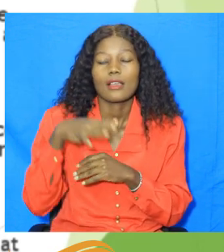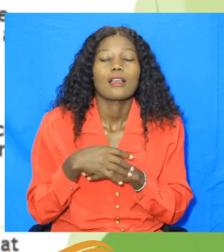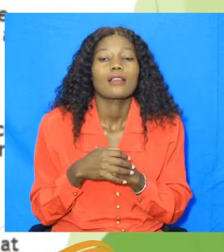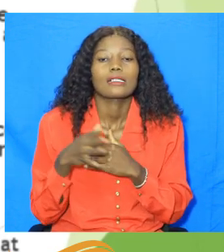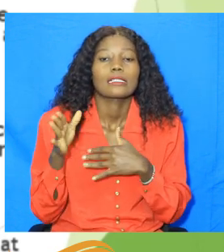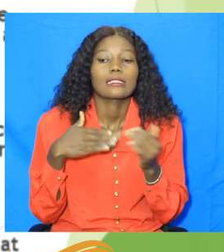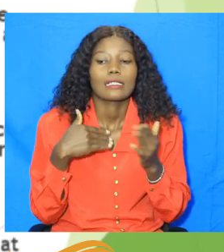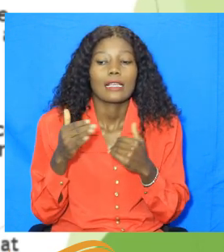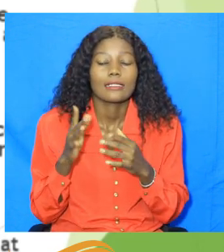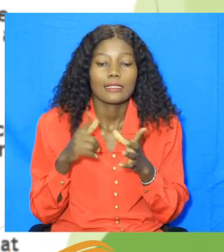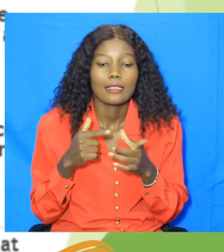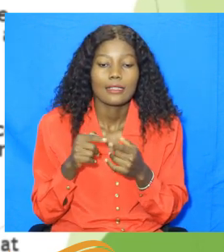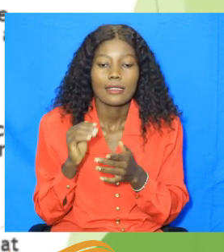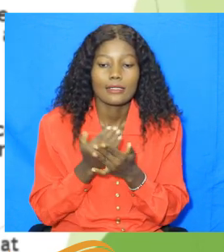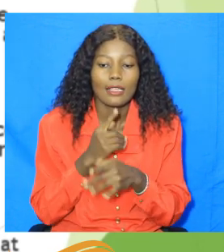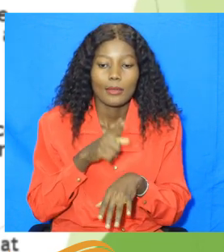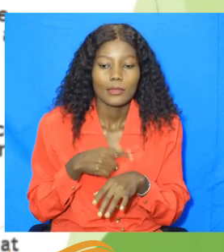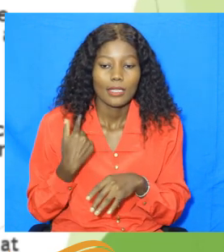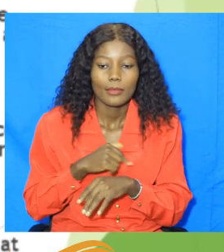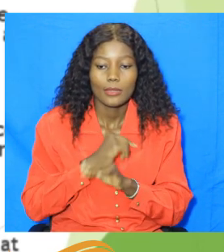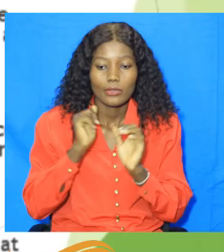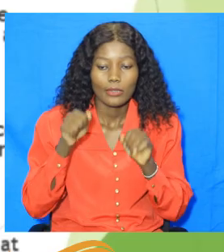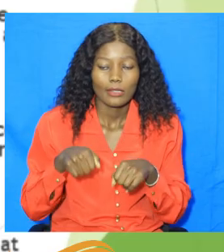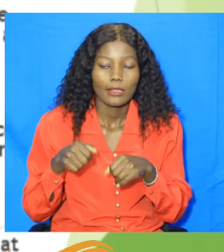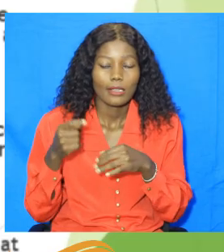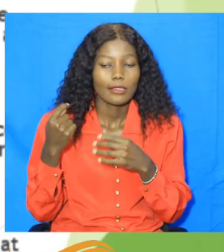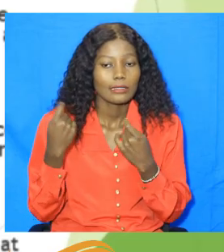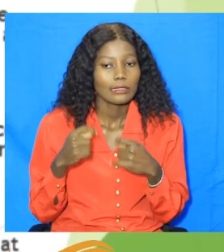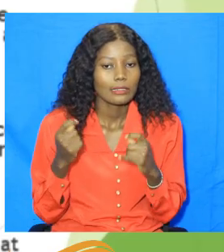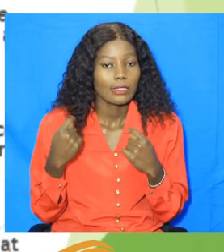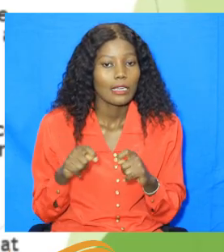at times we can try to